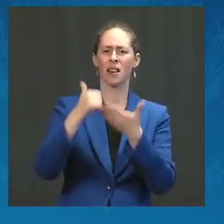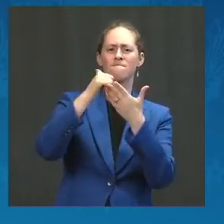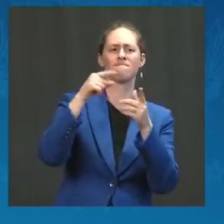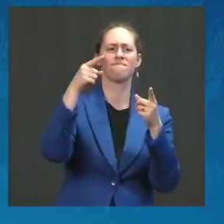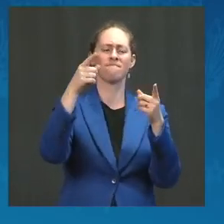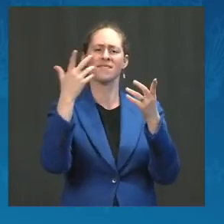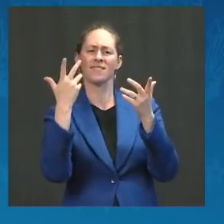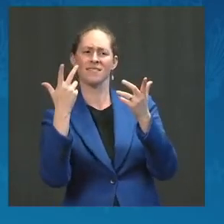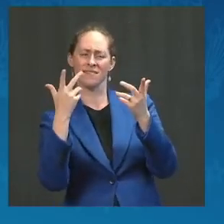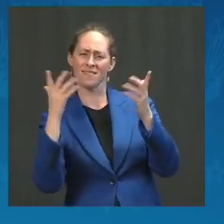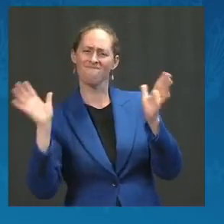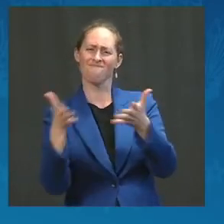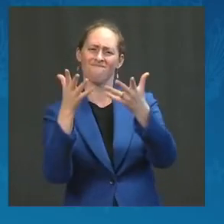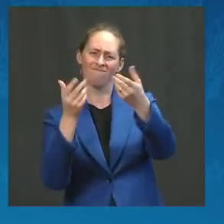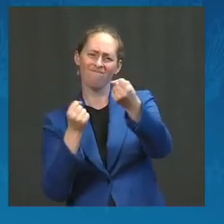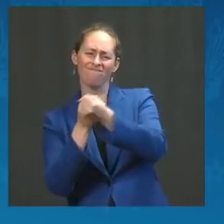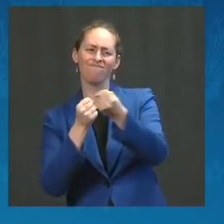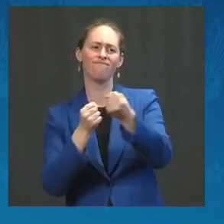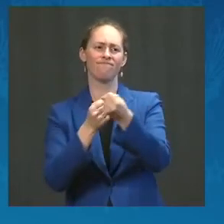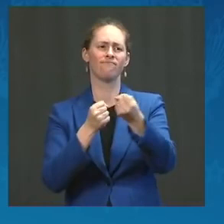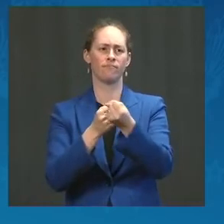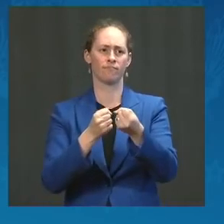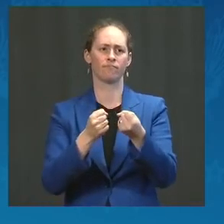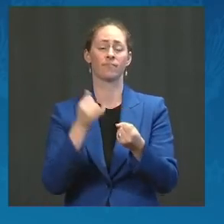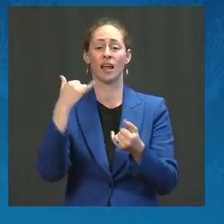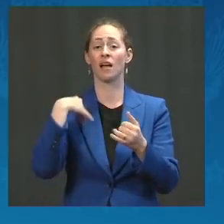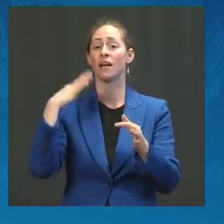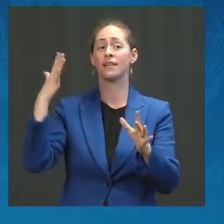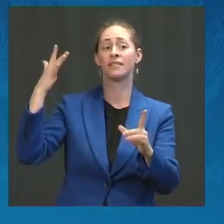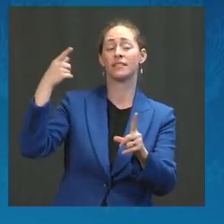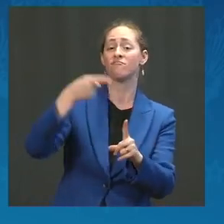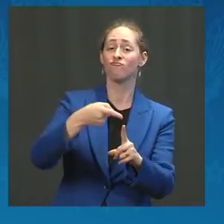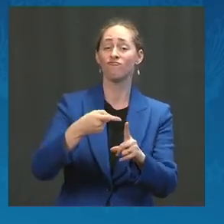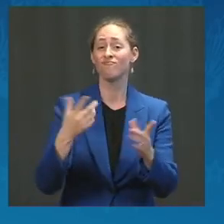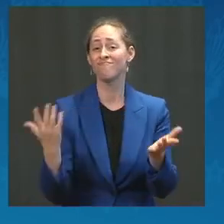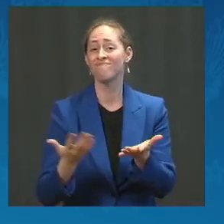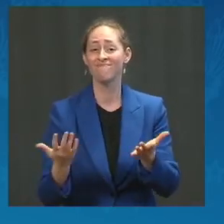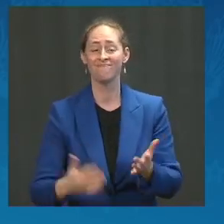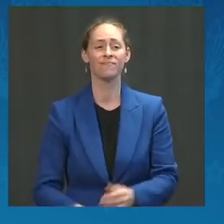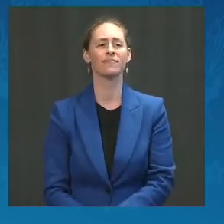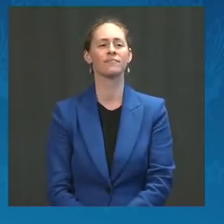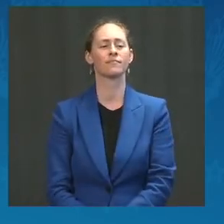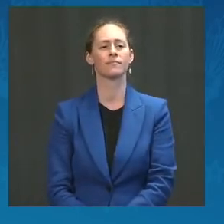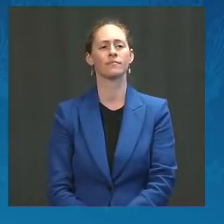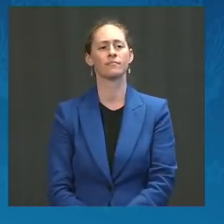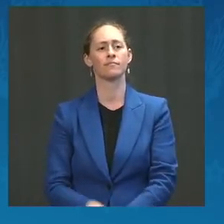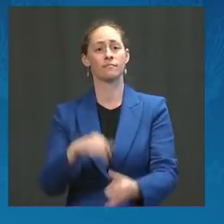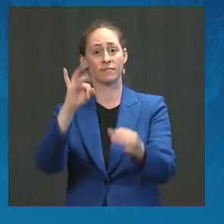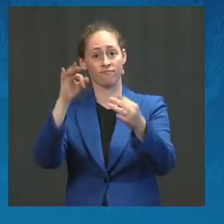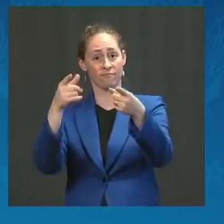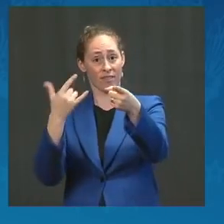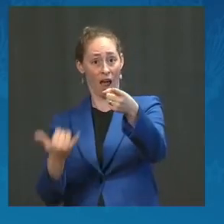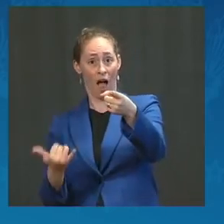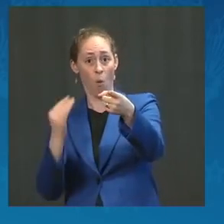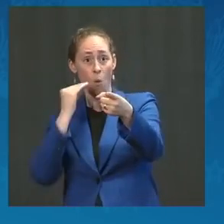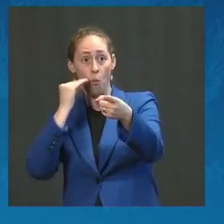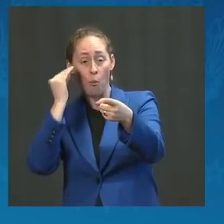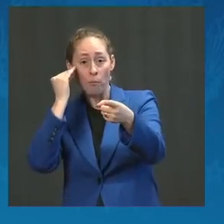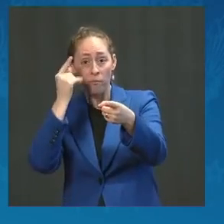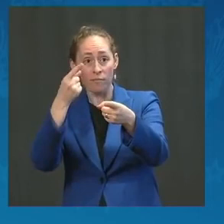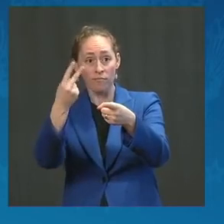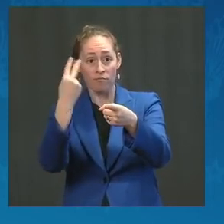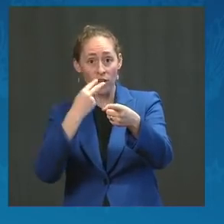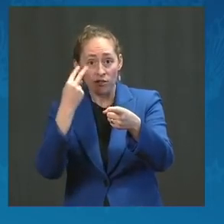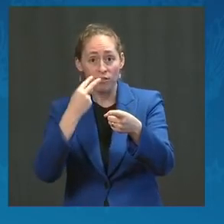that. Let me close with this. If you're at home and vaccinated, but anxious, or even